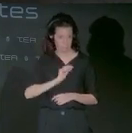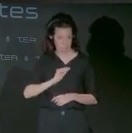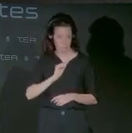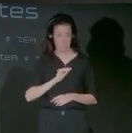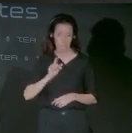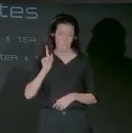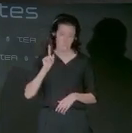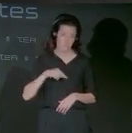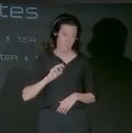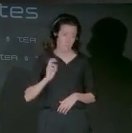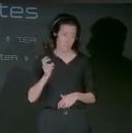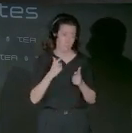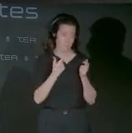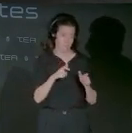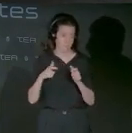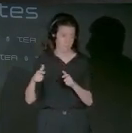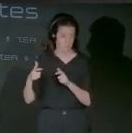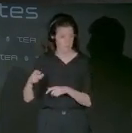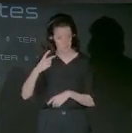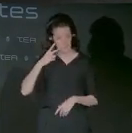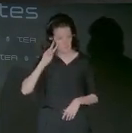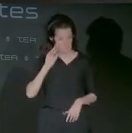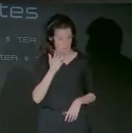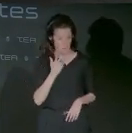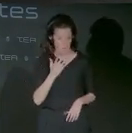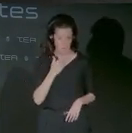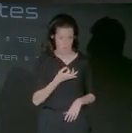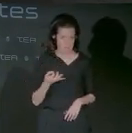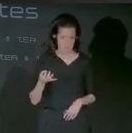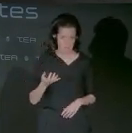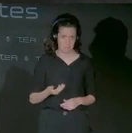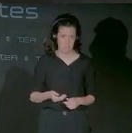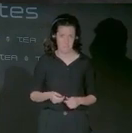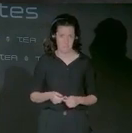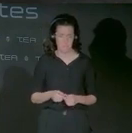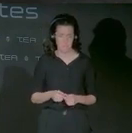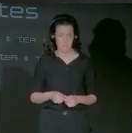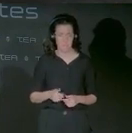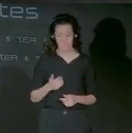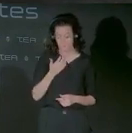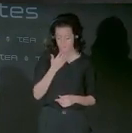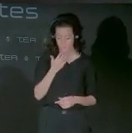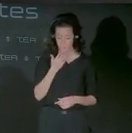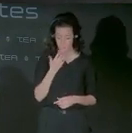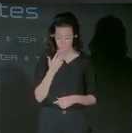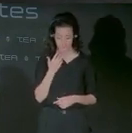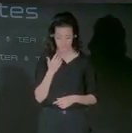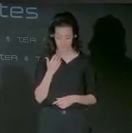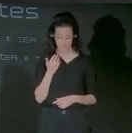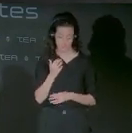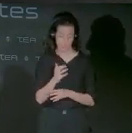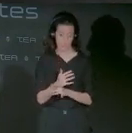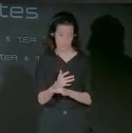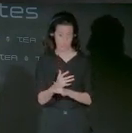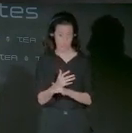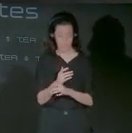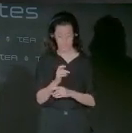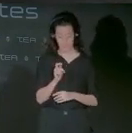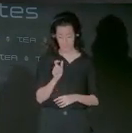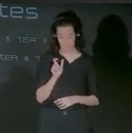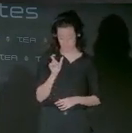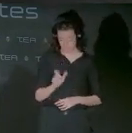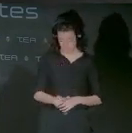manage players that kicks another one, etc., through content moderation, through filtering? You have lots